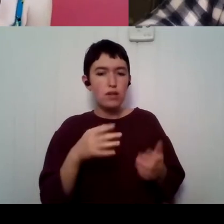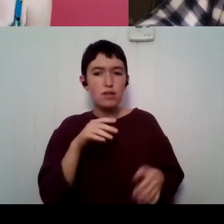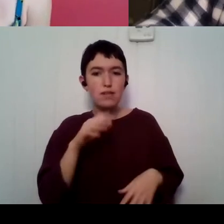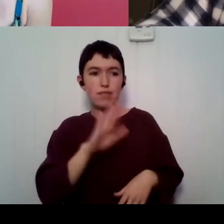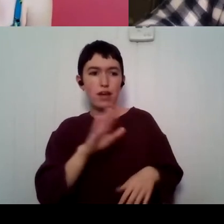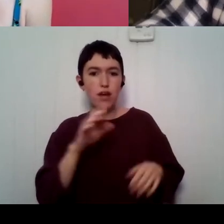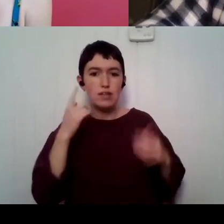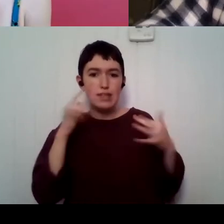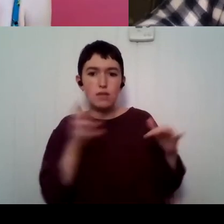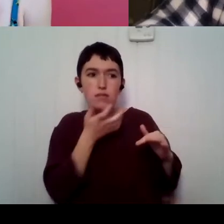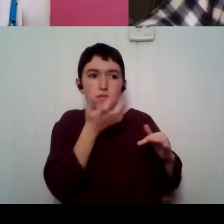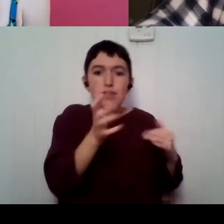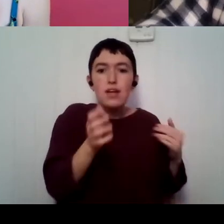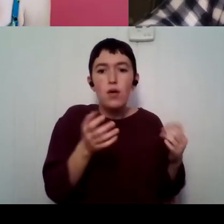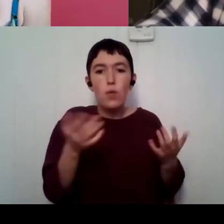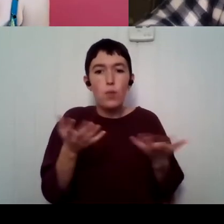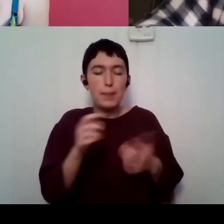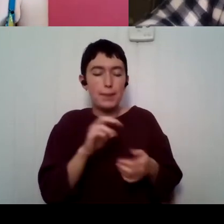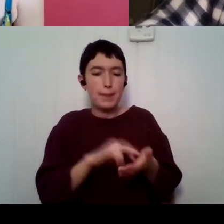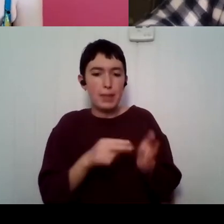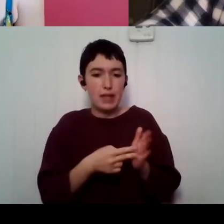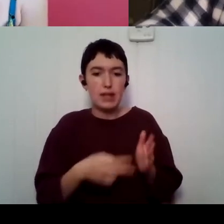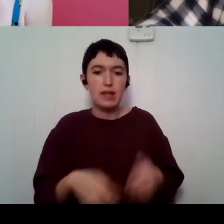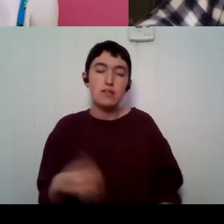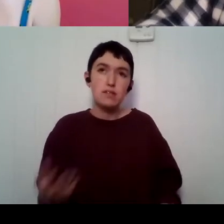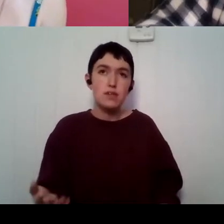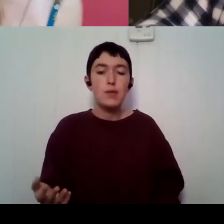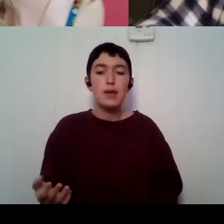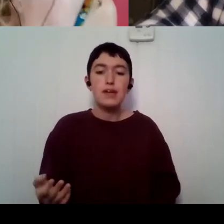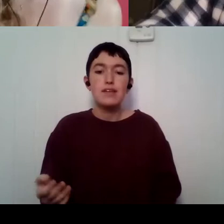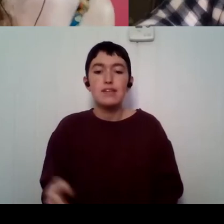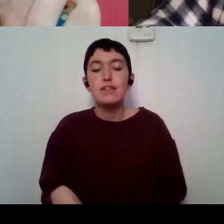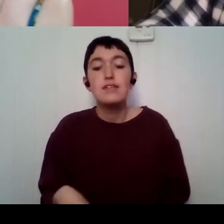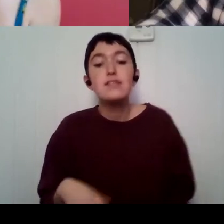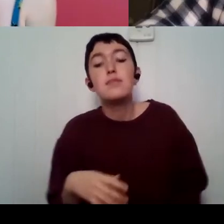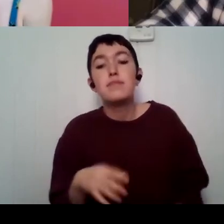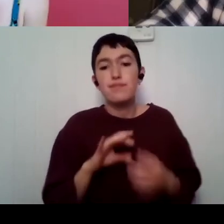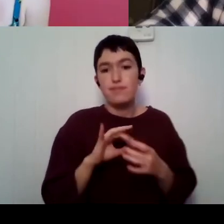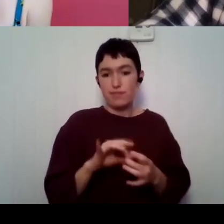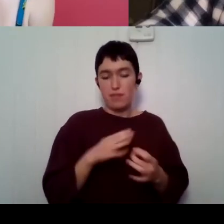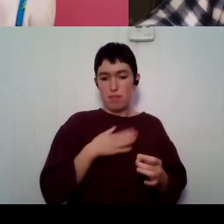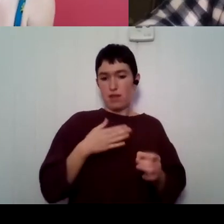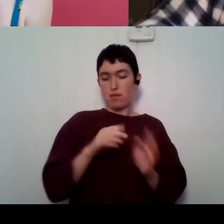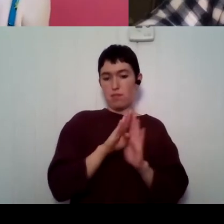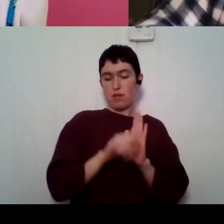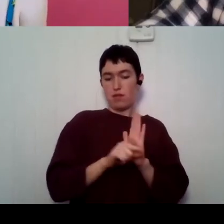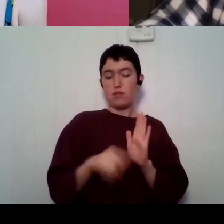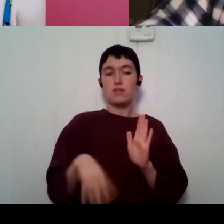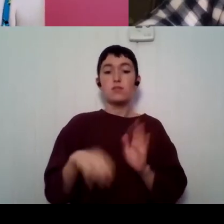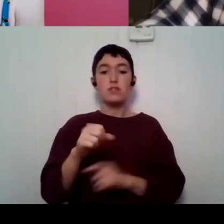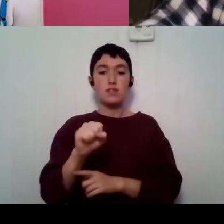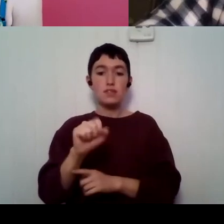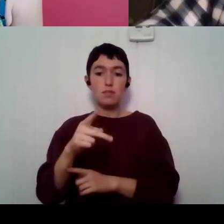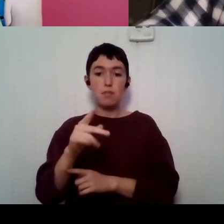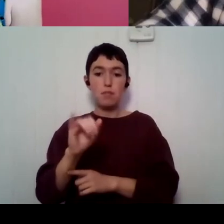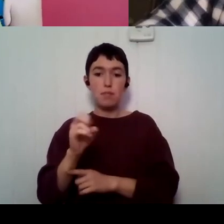over time. Like for instance, again, going off where I study, spider monkeys will have like, different alarm calls where it's